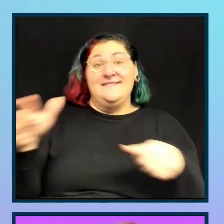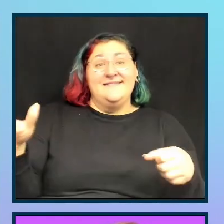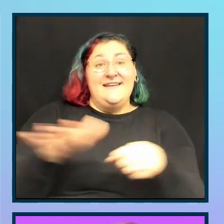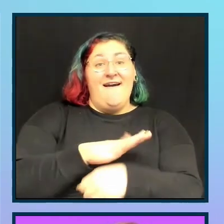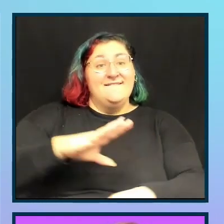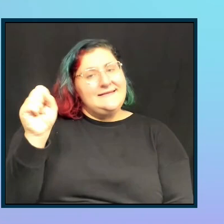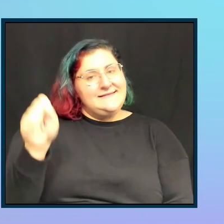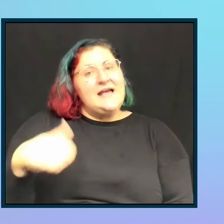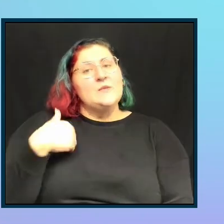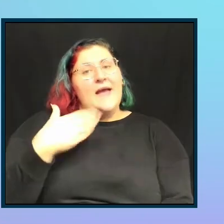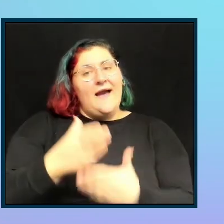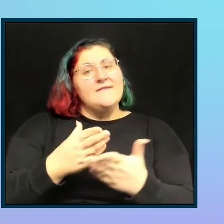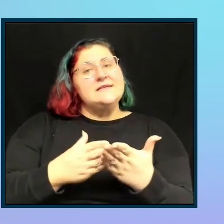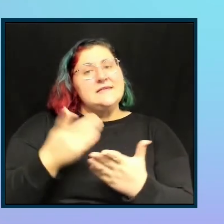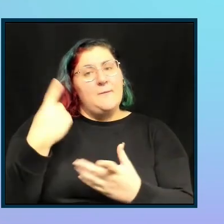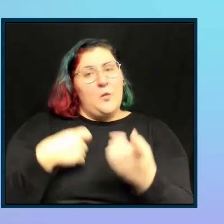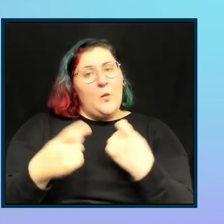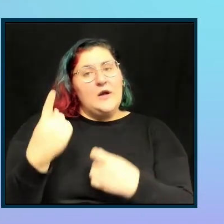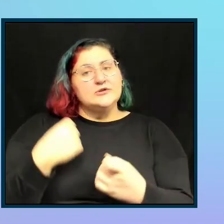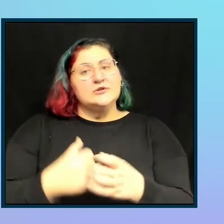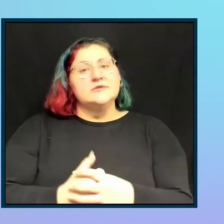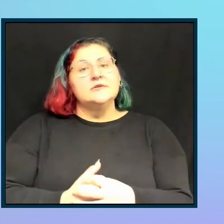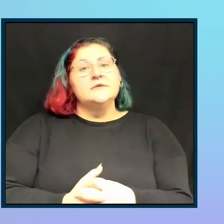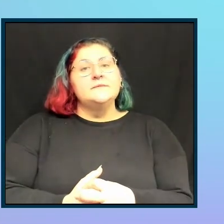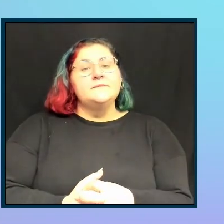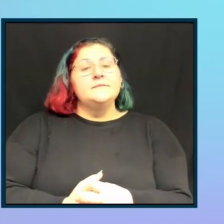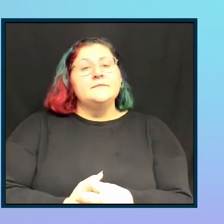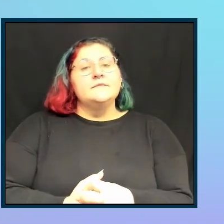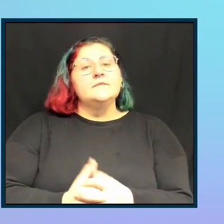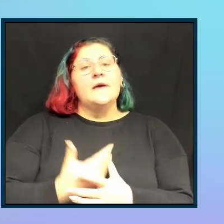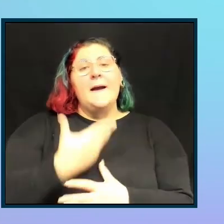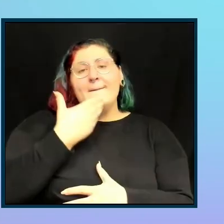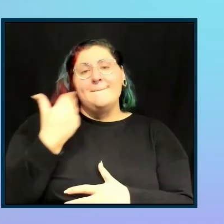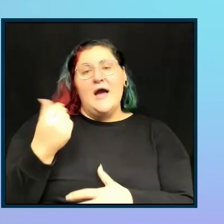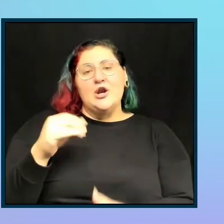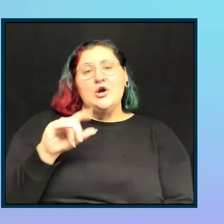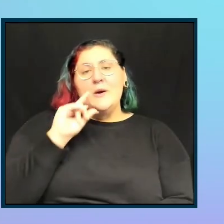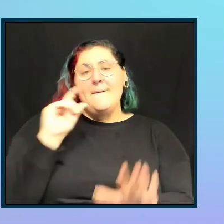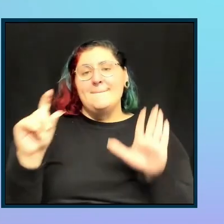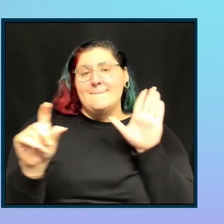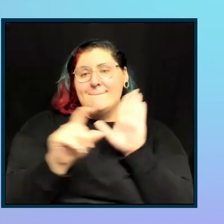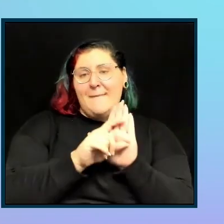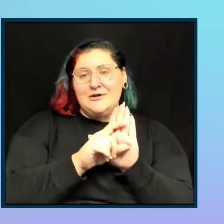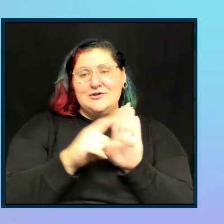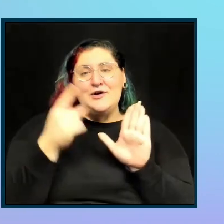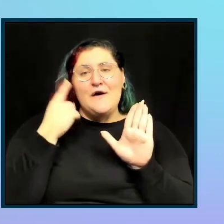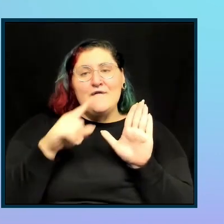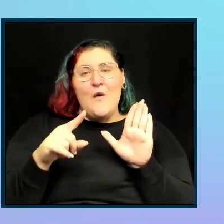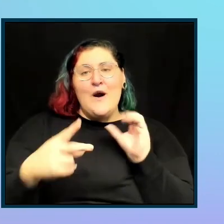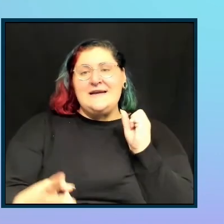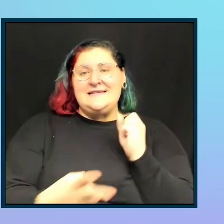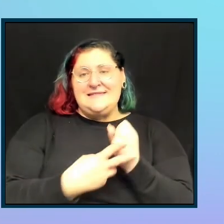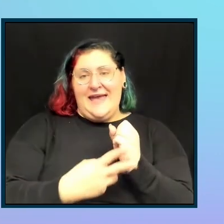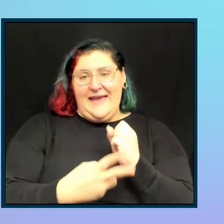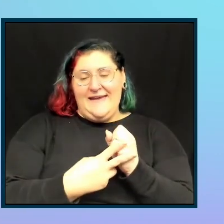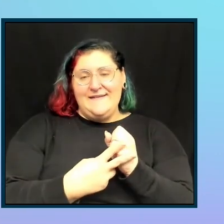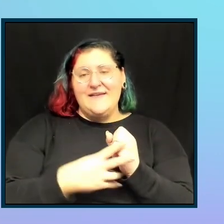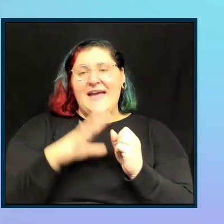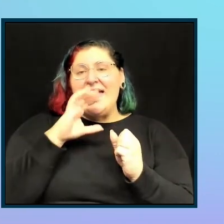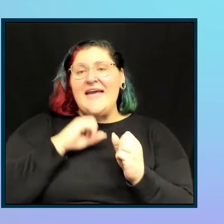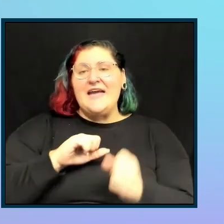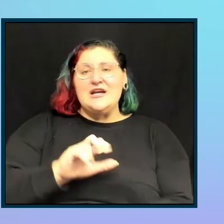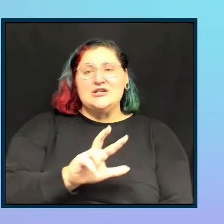heavy animations on a page because it's going to take forever for it to load. So these are also things to consider if you want to reach all